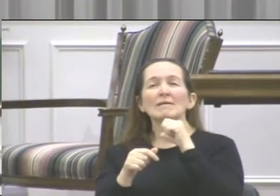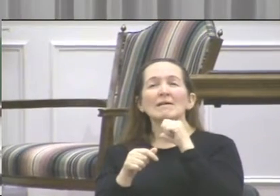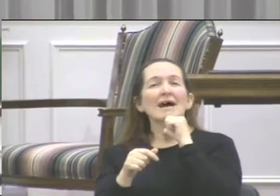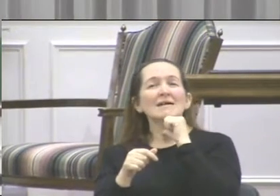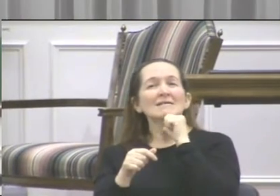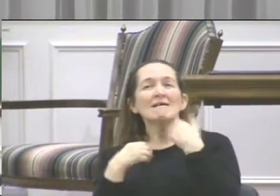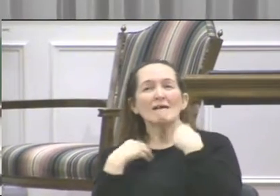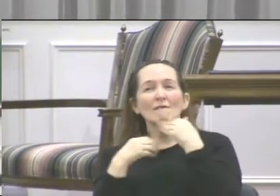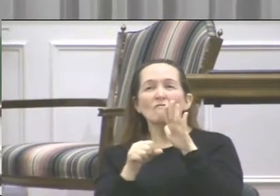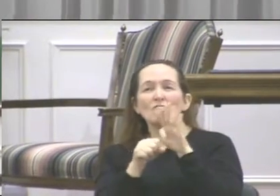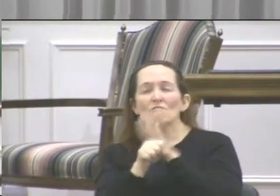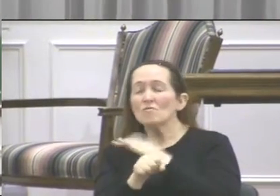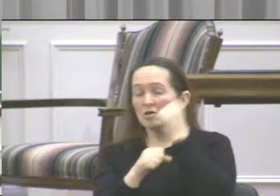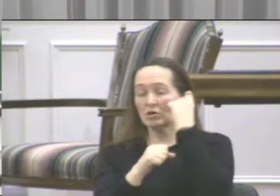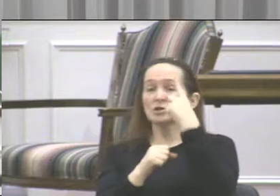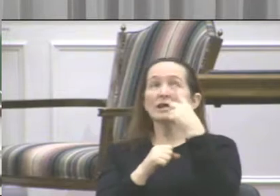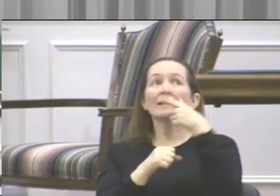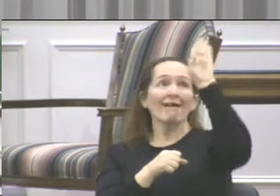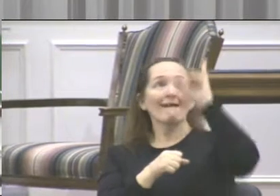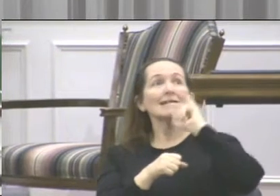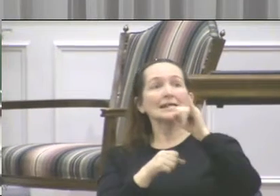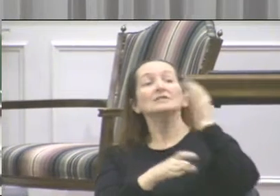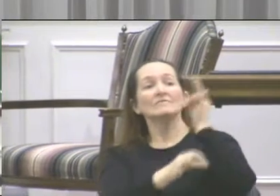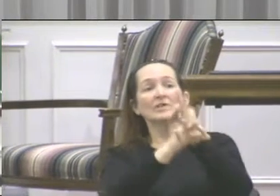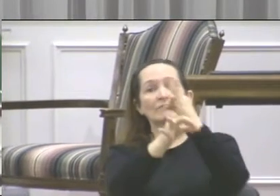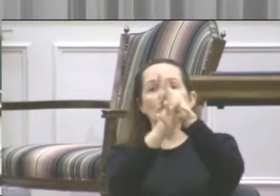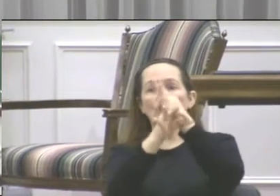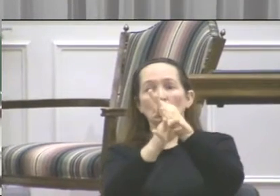is faithful. End of story.